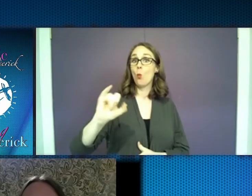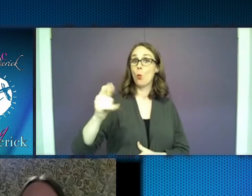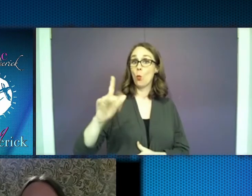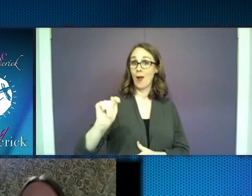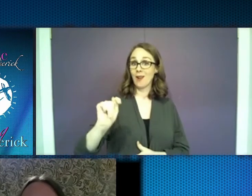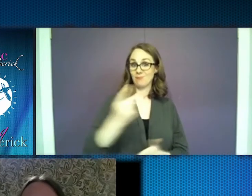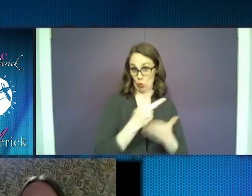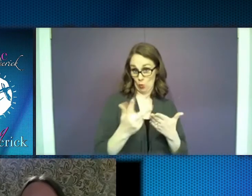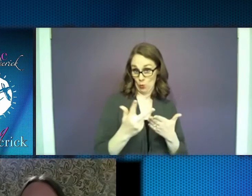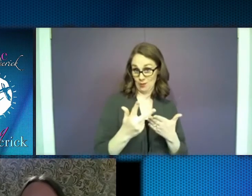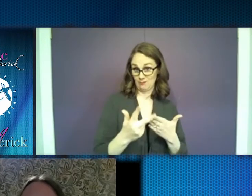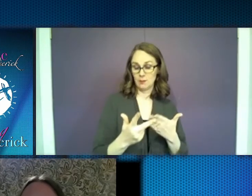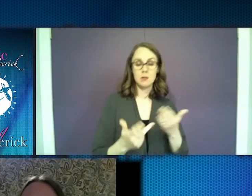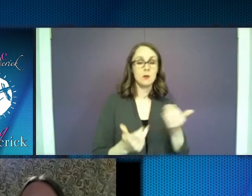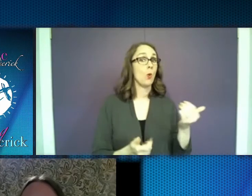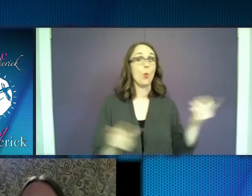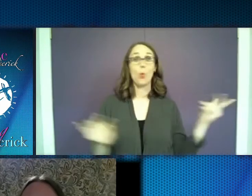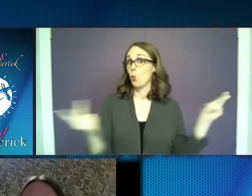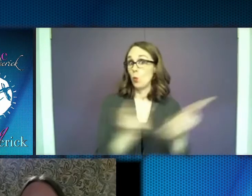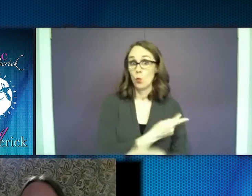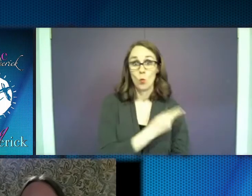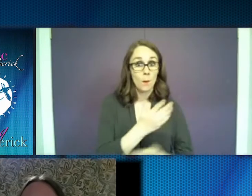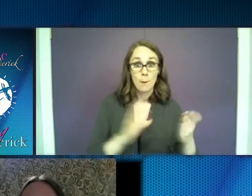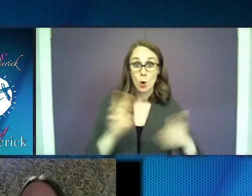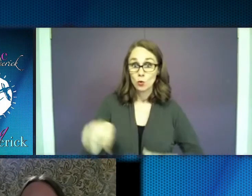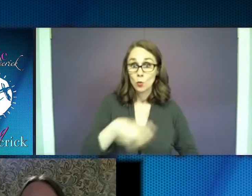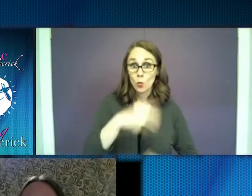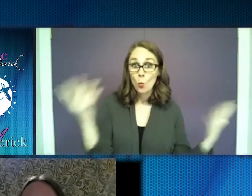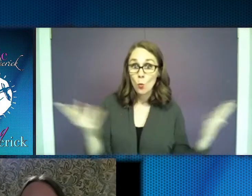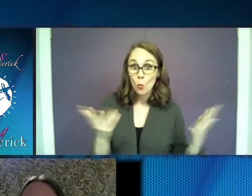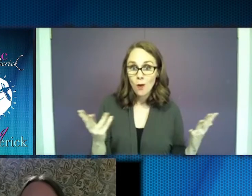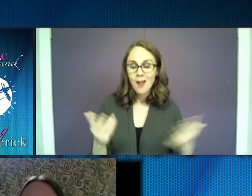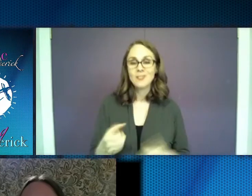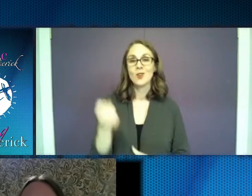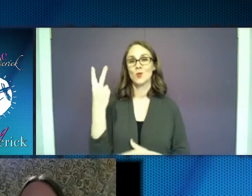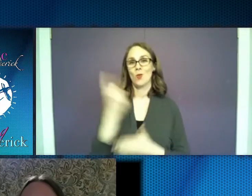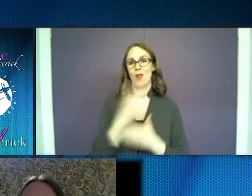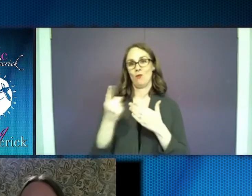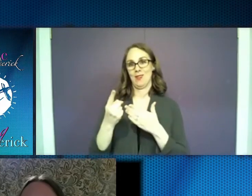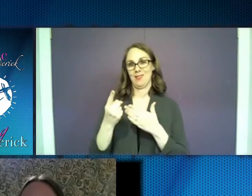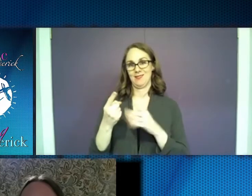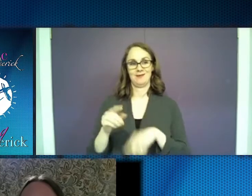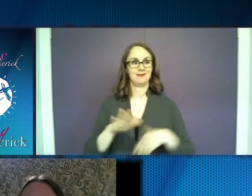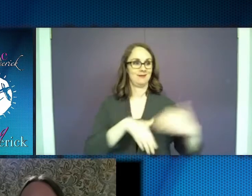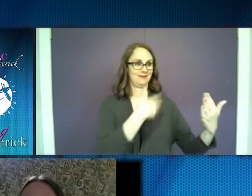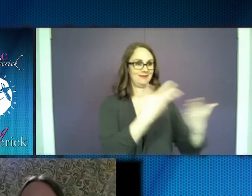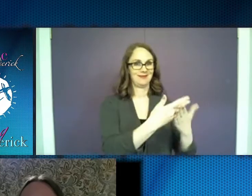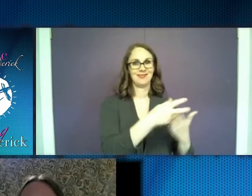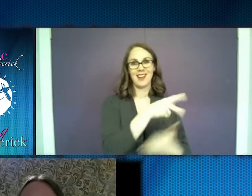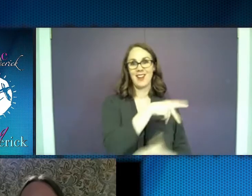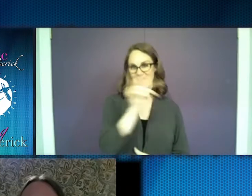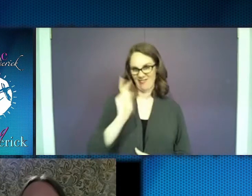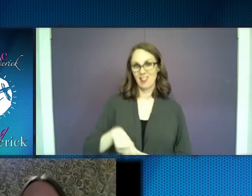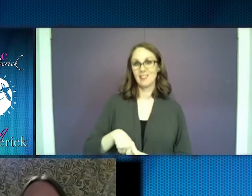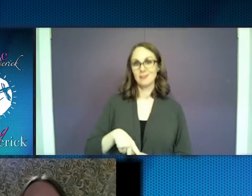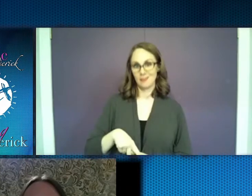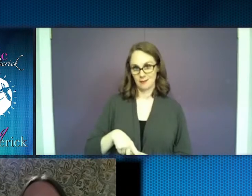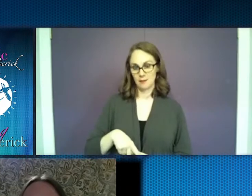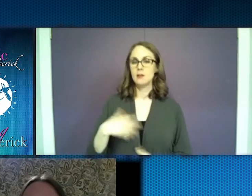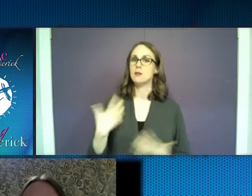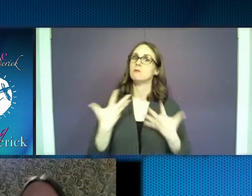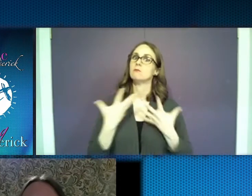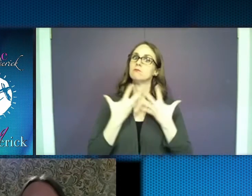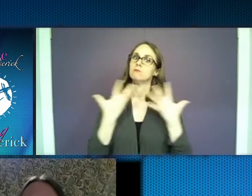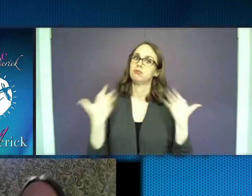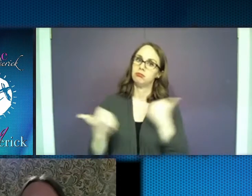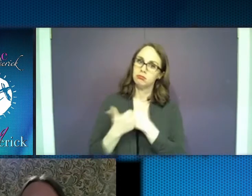But then the most brutal part of the journey was the 12-week journey to Philadelphia. And that was certainly fraught with danger